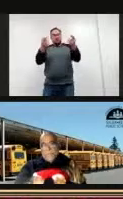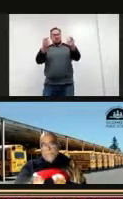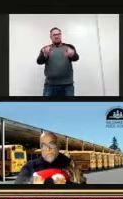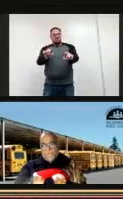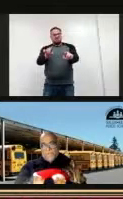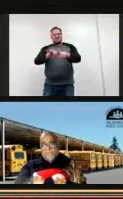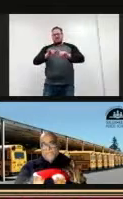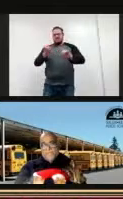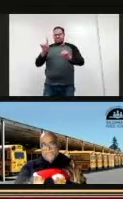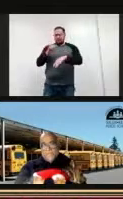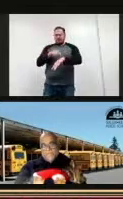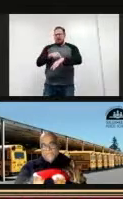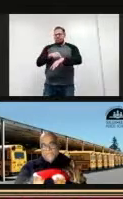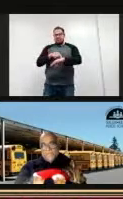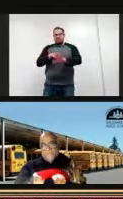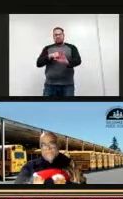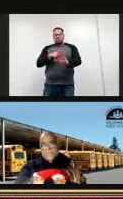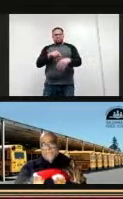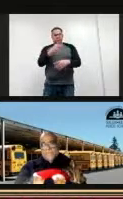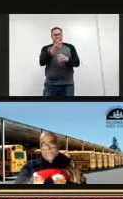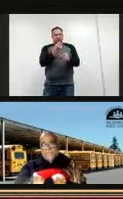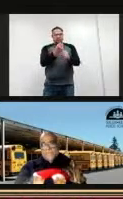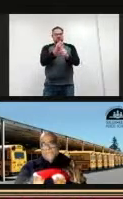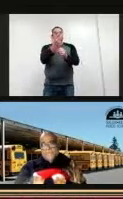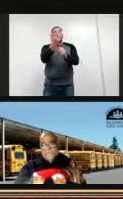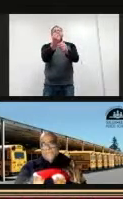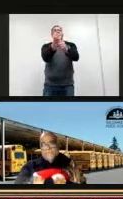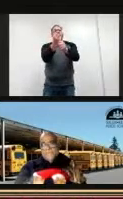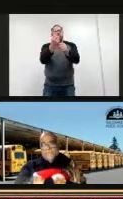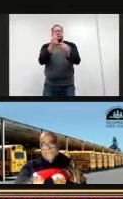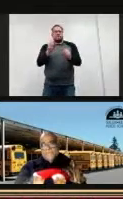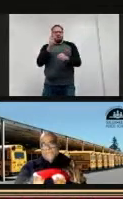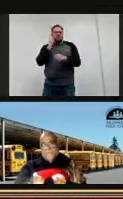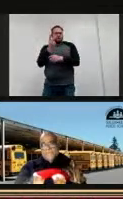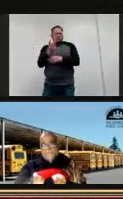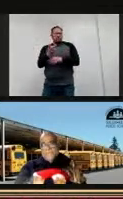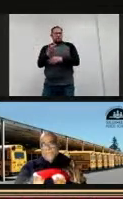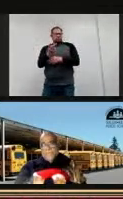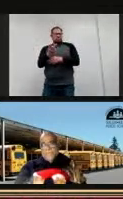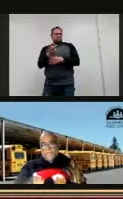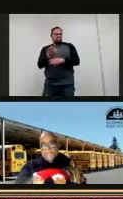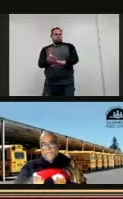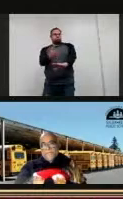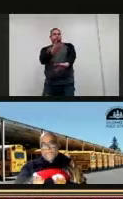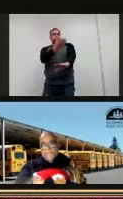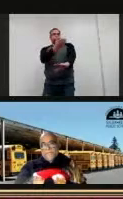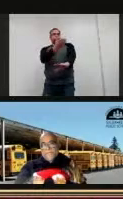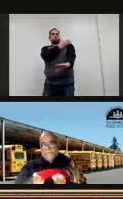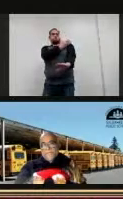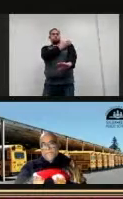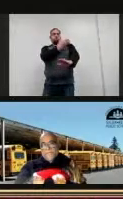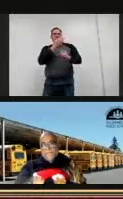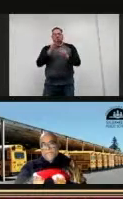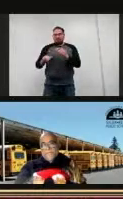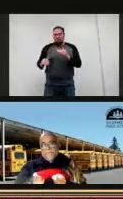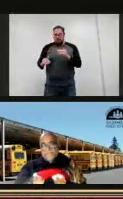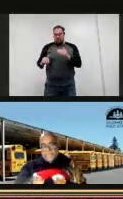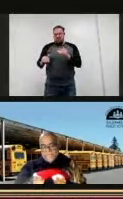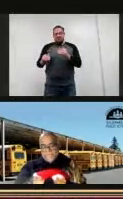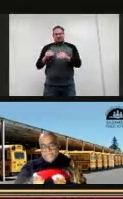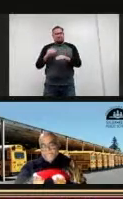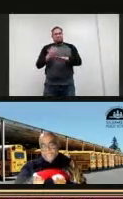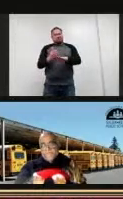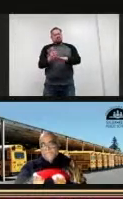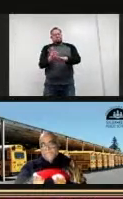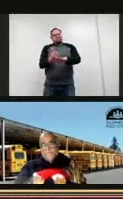could be like a 2 or 3 year span where you can see a tremendous growth. And up to that time, you may not see a lot of